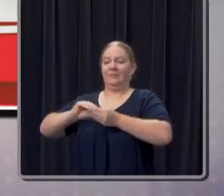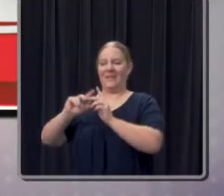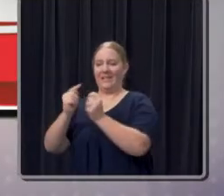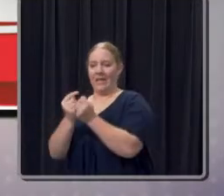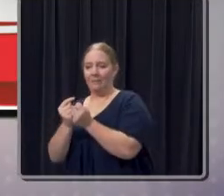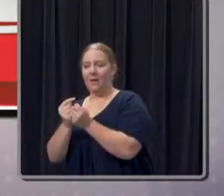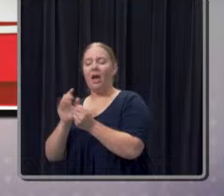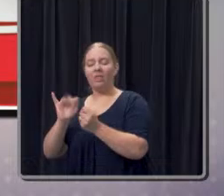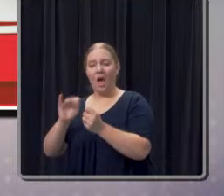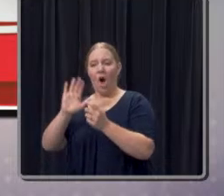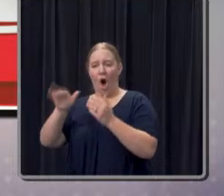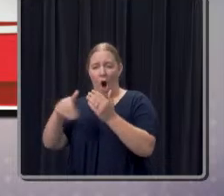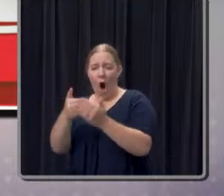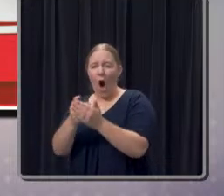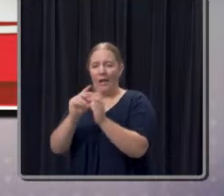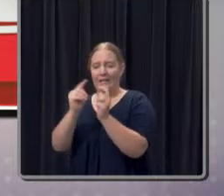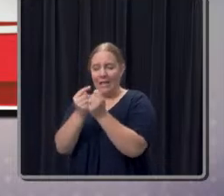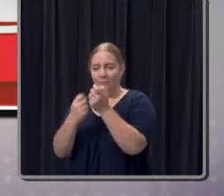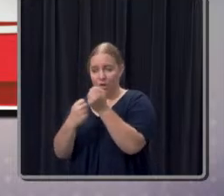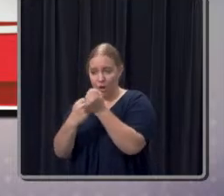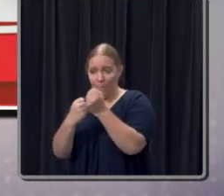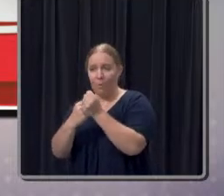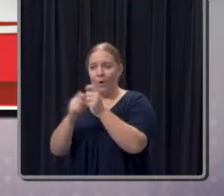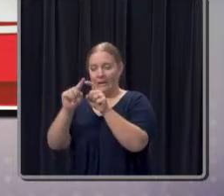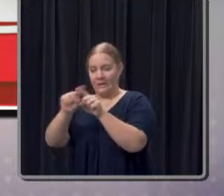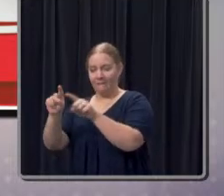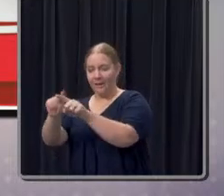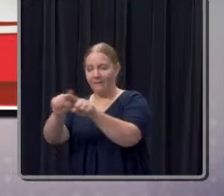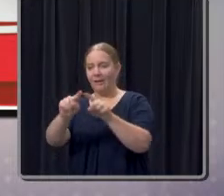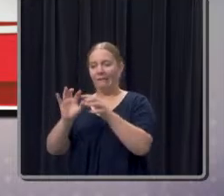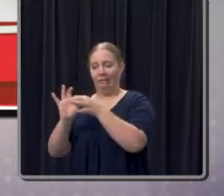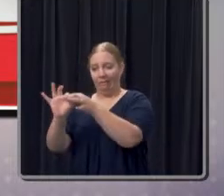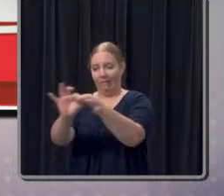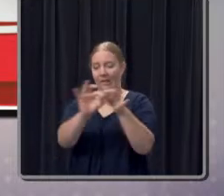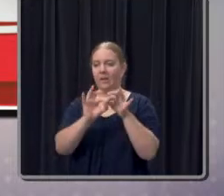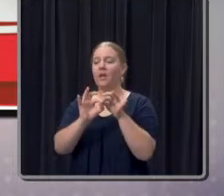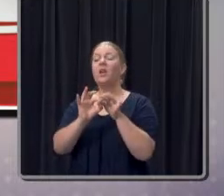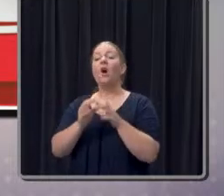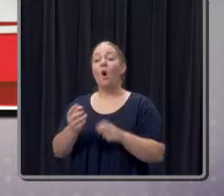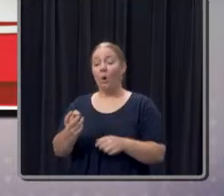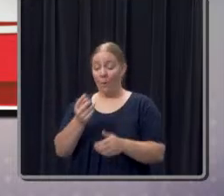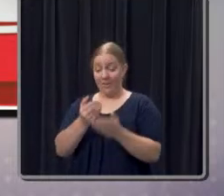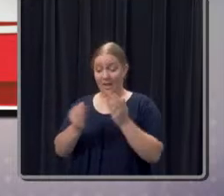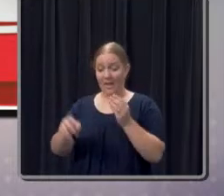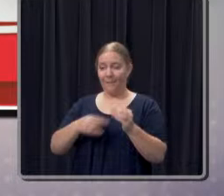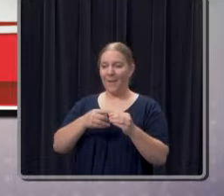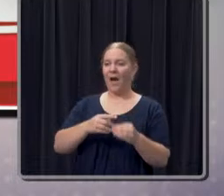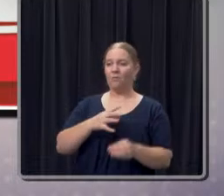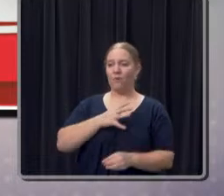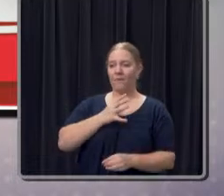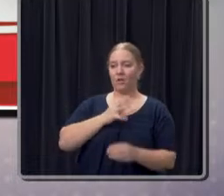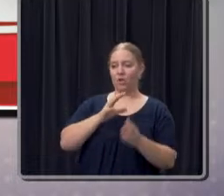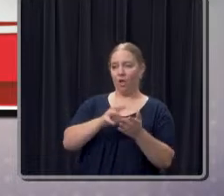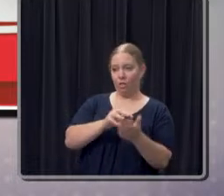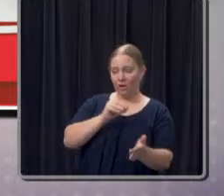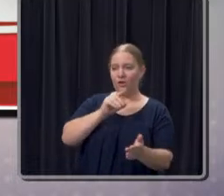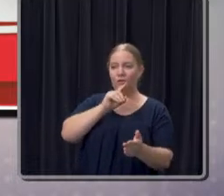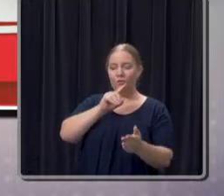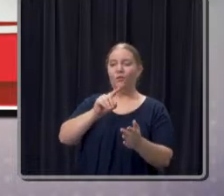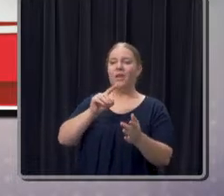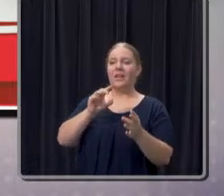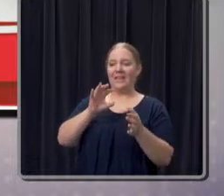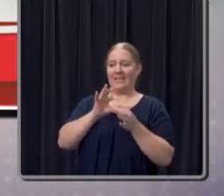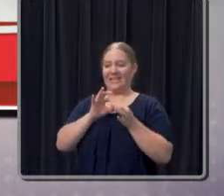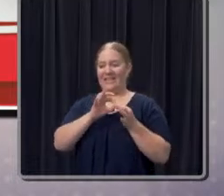support all of these other teams that we have within our system. And one of the things about professional learning is that it touches all of